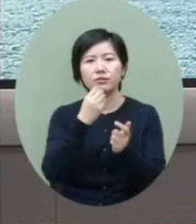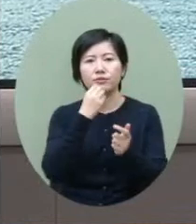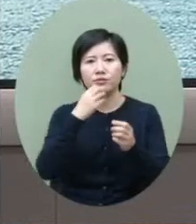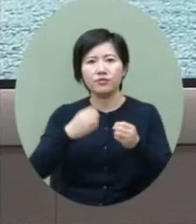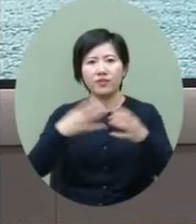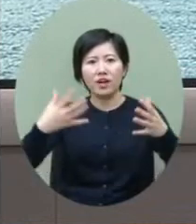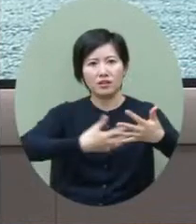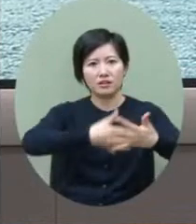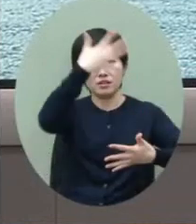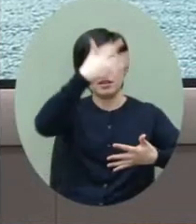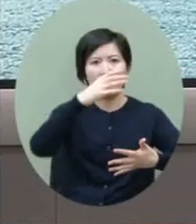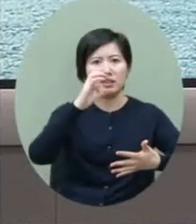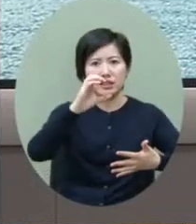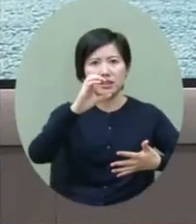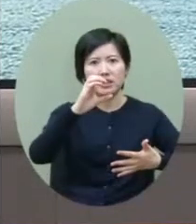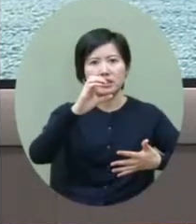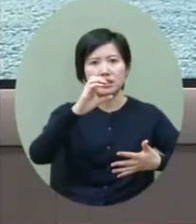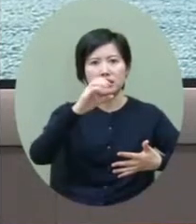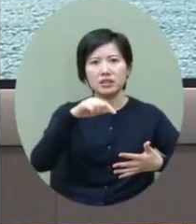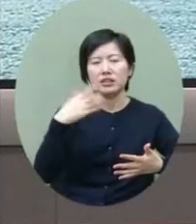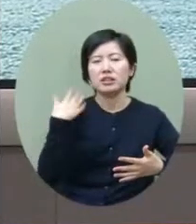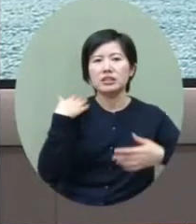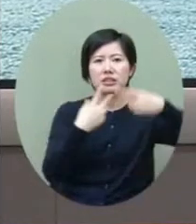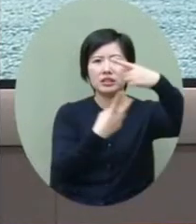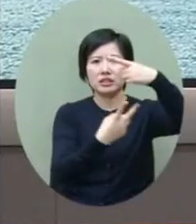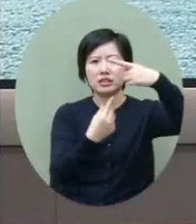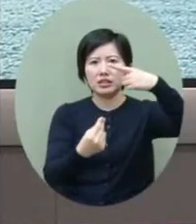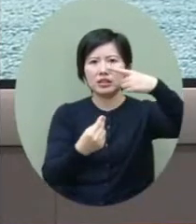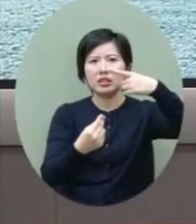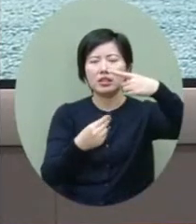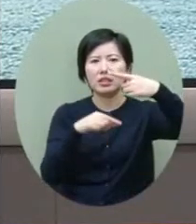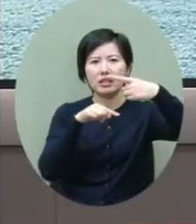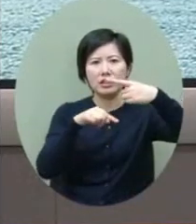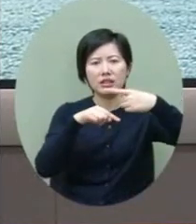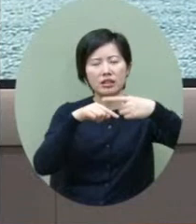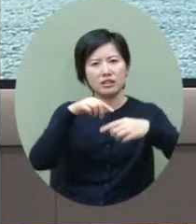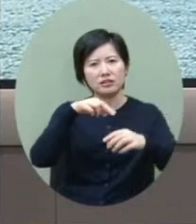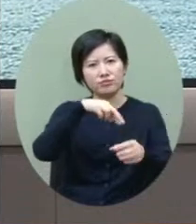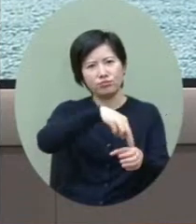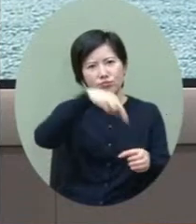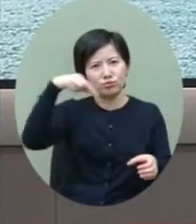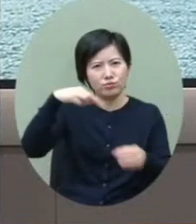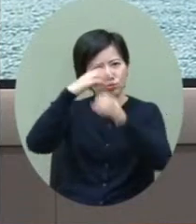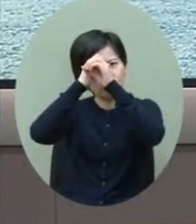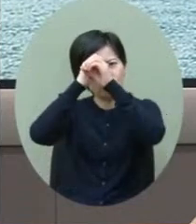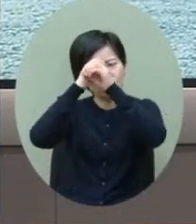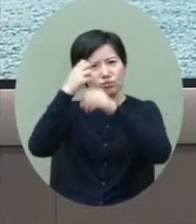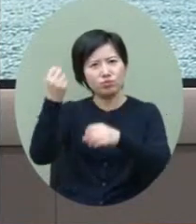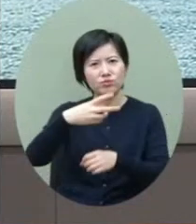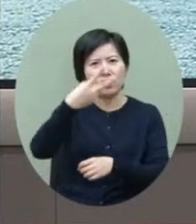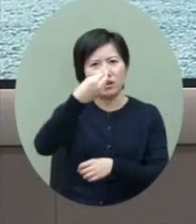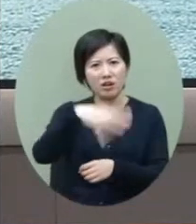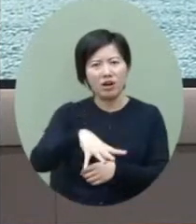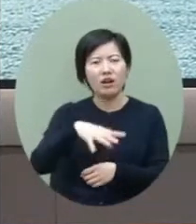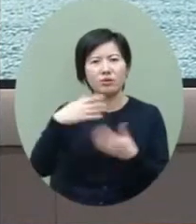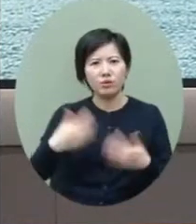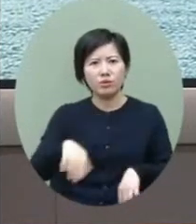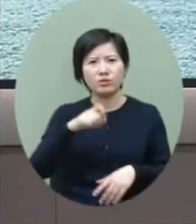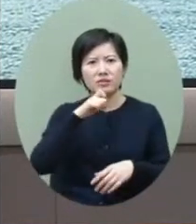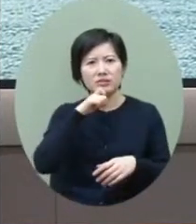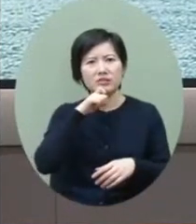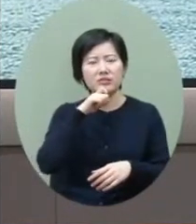Chong Fat Building on Block C, we obtained over 20 samples.